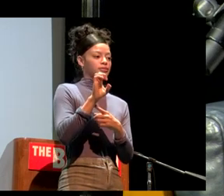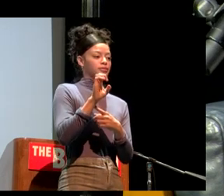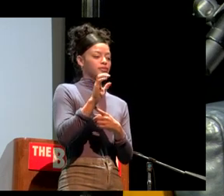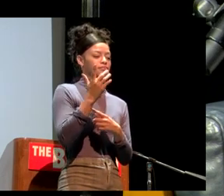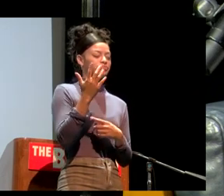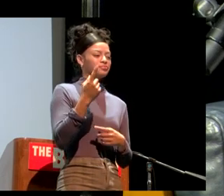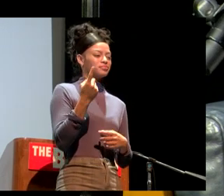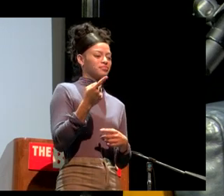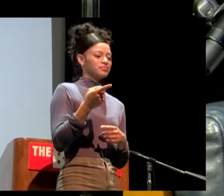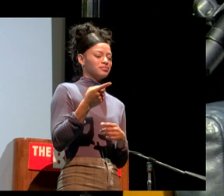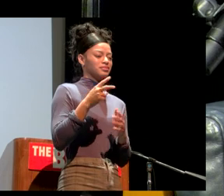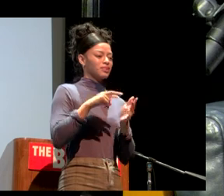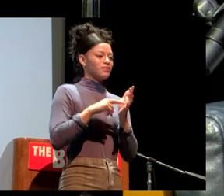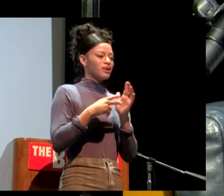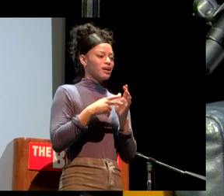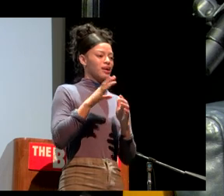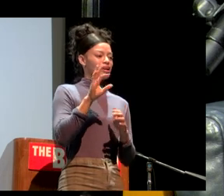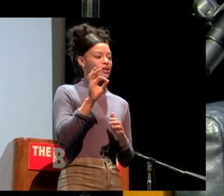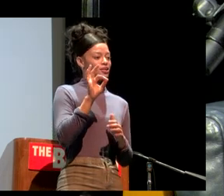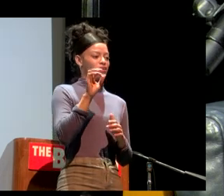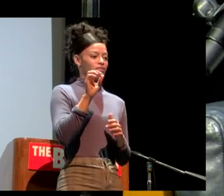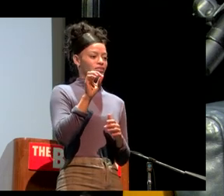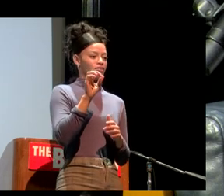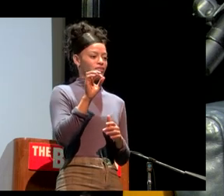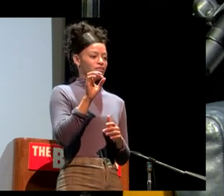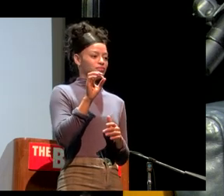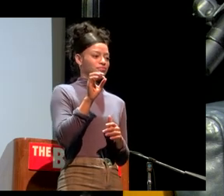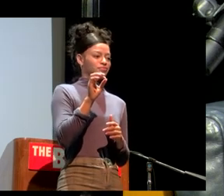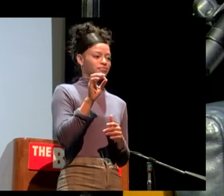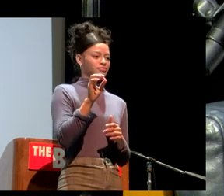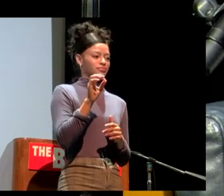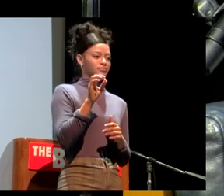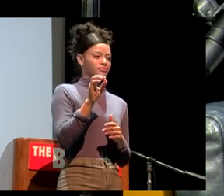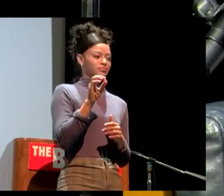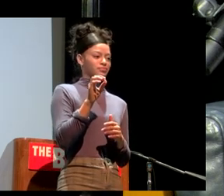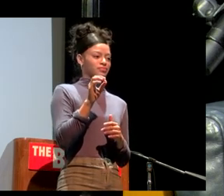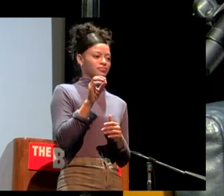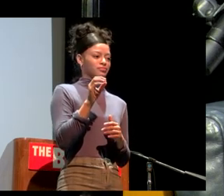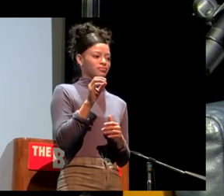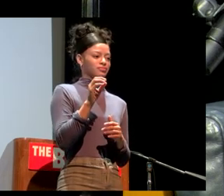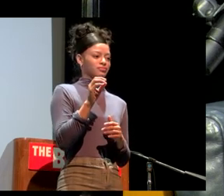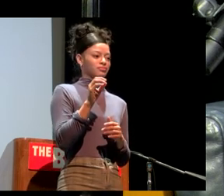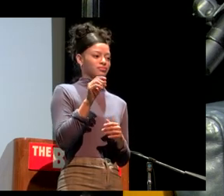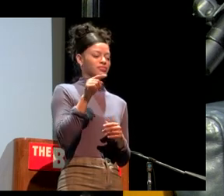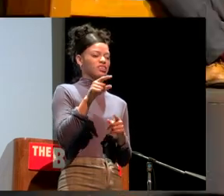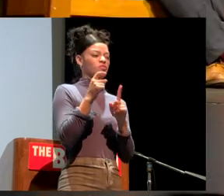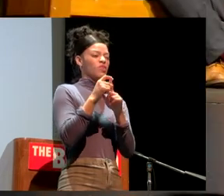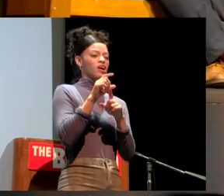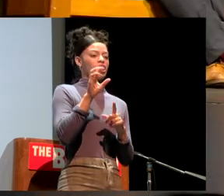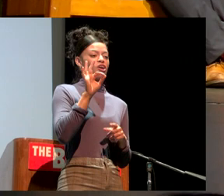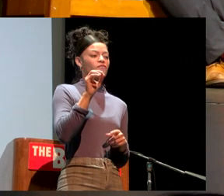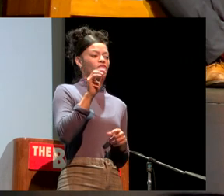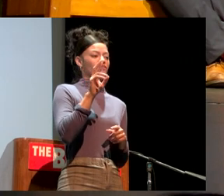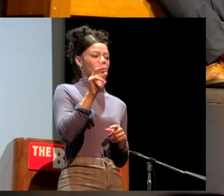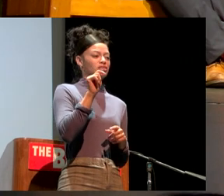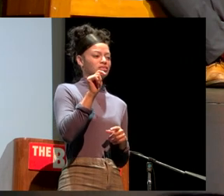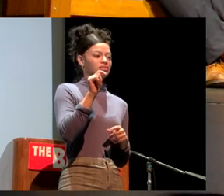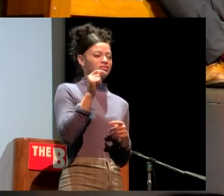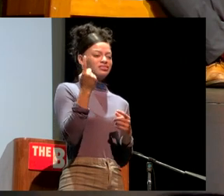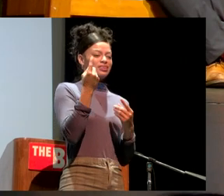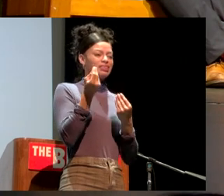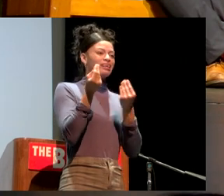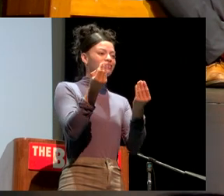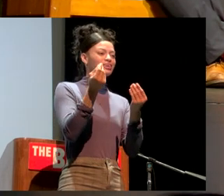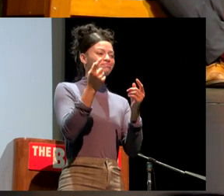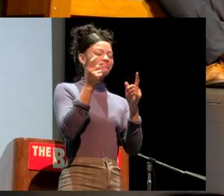is an NFT that gives you the right to create a physical object. To produce a physical object.